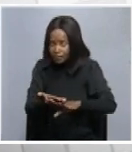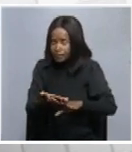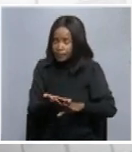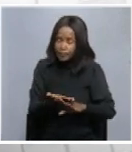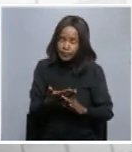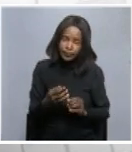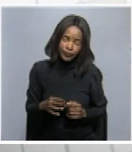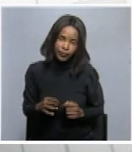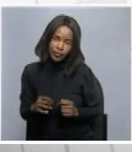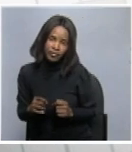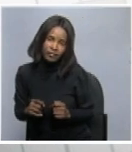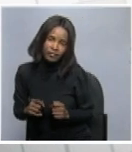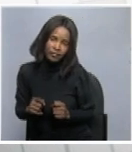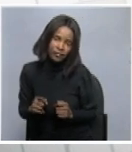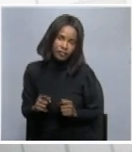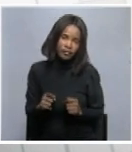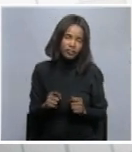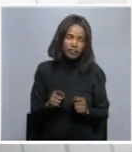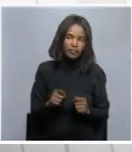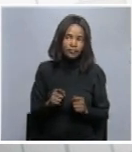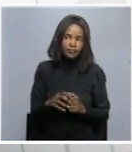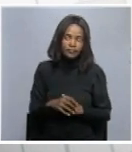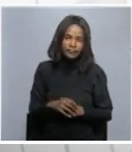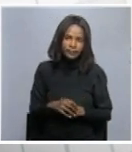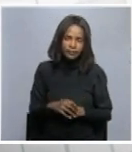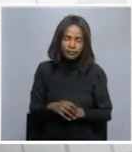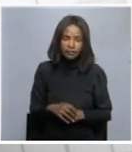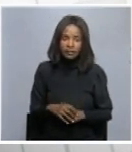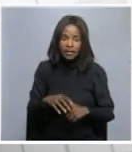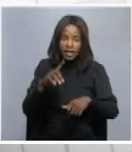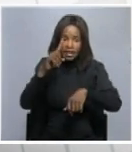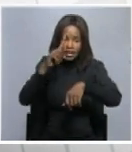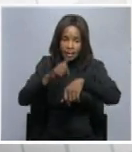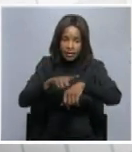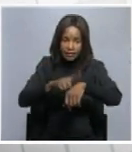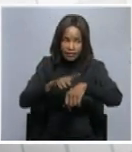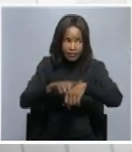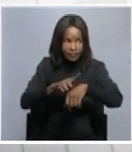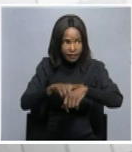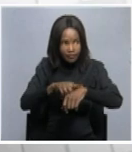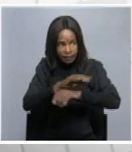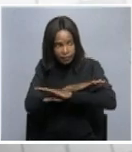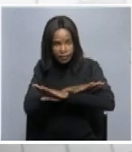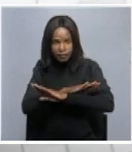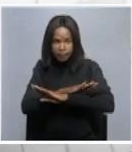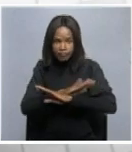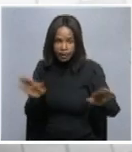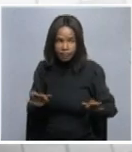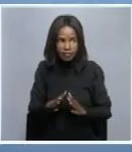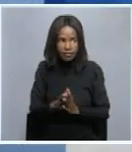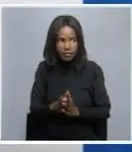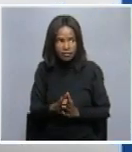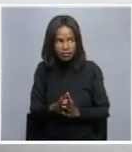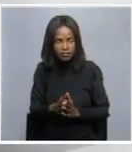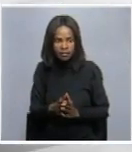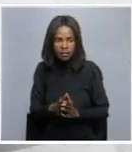the terms of office or the two officials may not be able to execute their functions. Therefore, the President is then entitled in terms